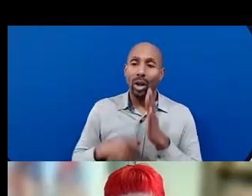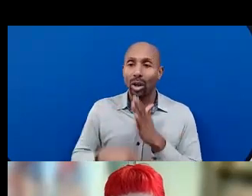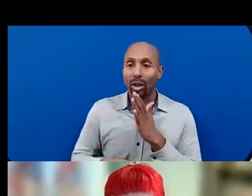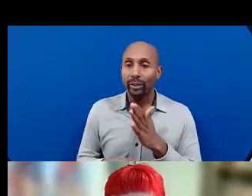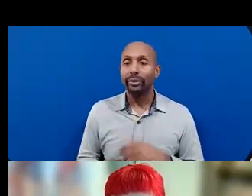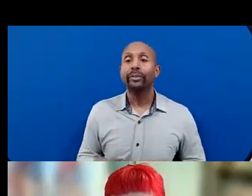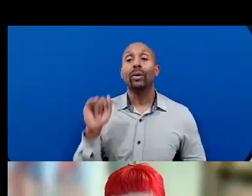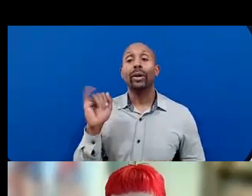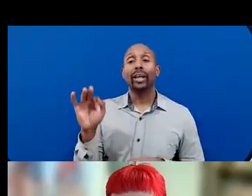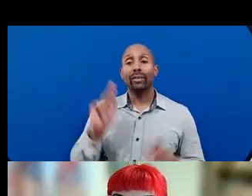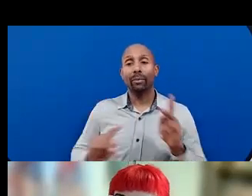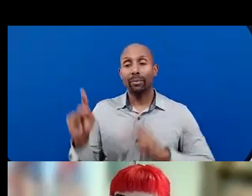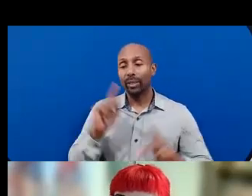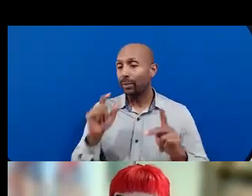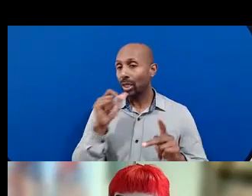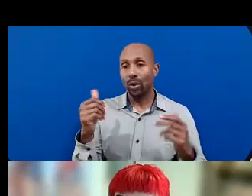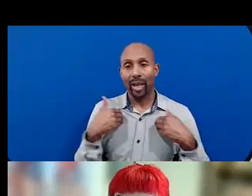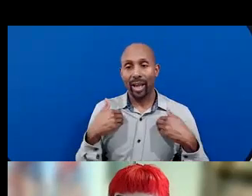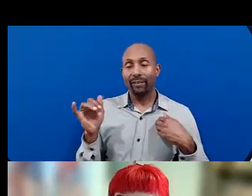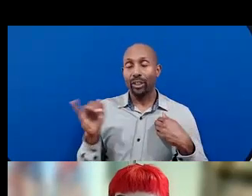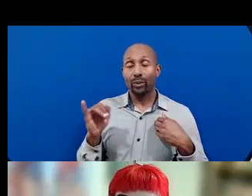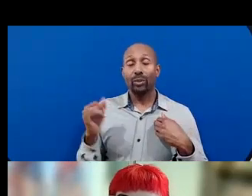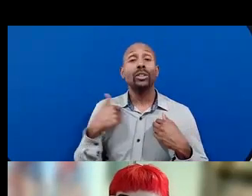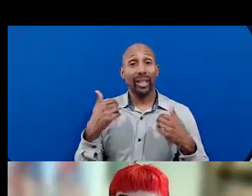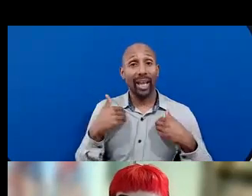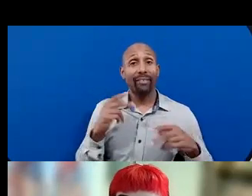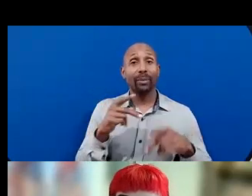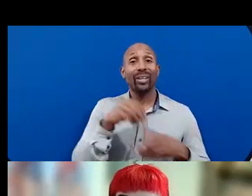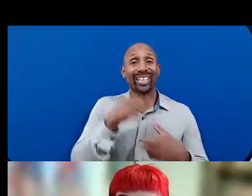insurance. We have folks at all of our clinics who can get you on insurance.